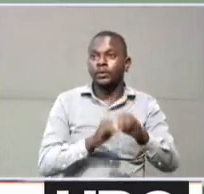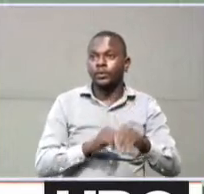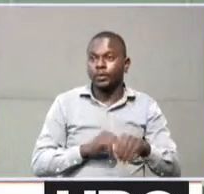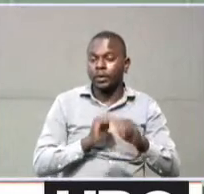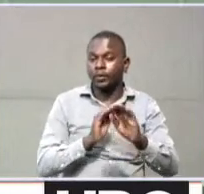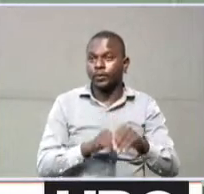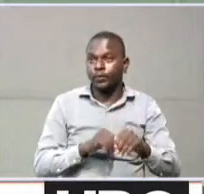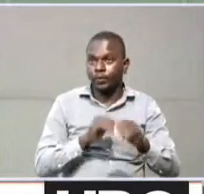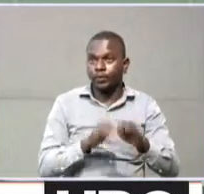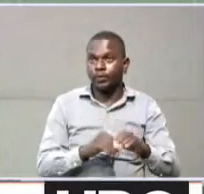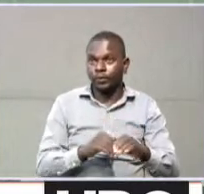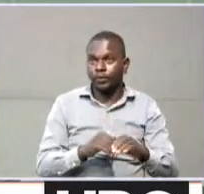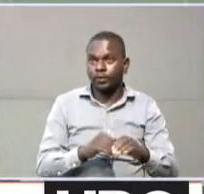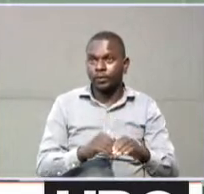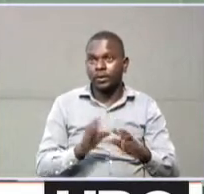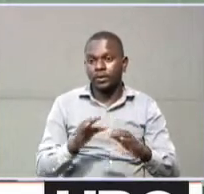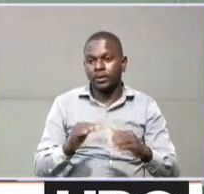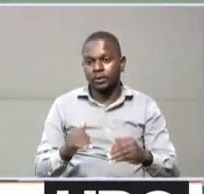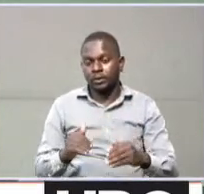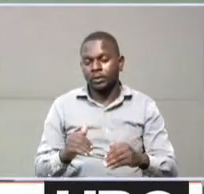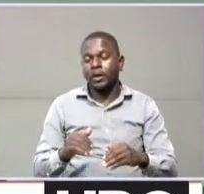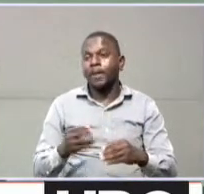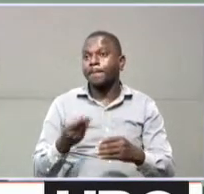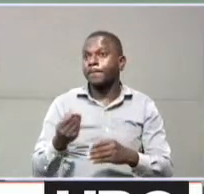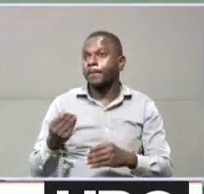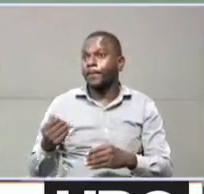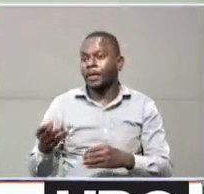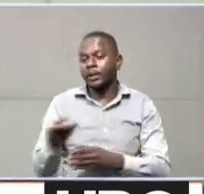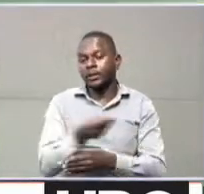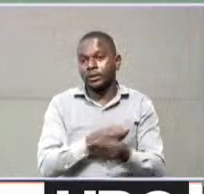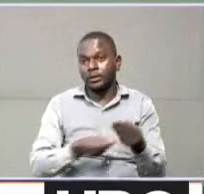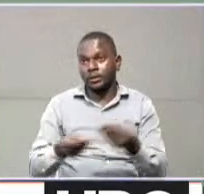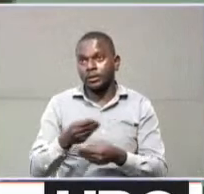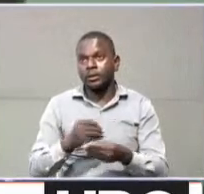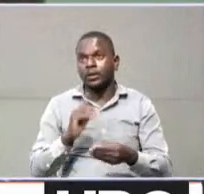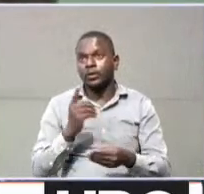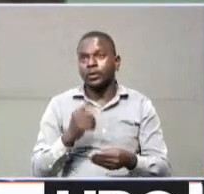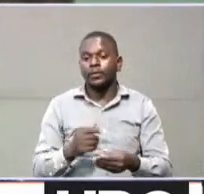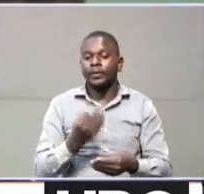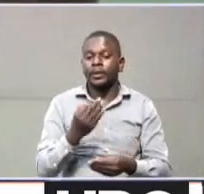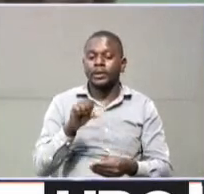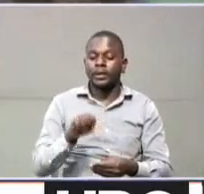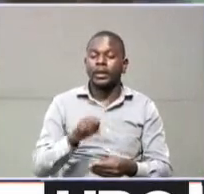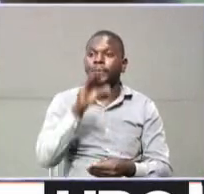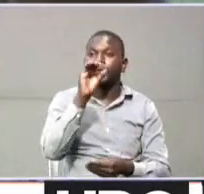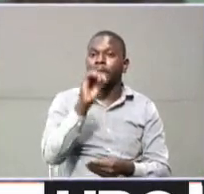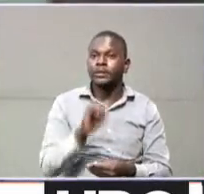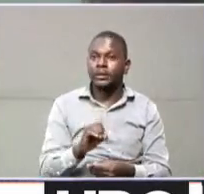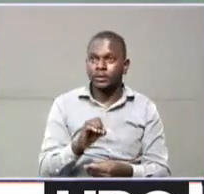farmers into the money economy who are 39